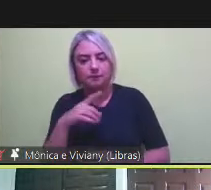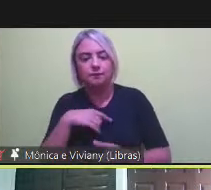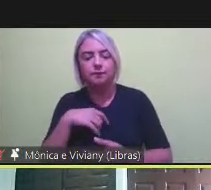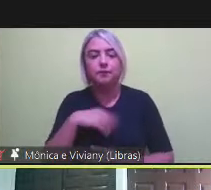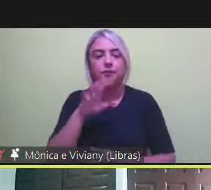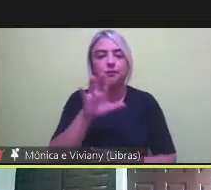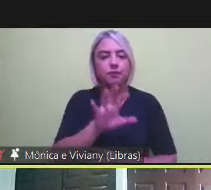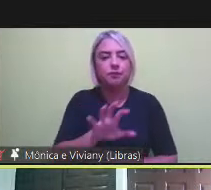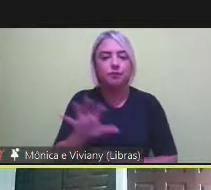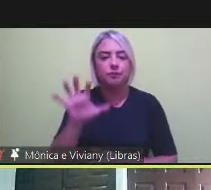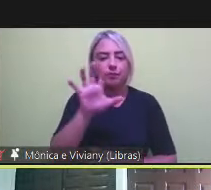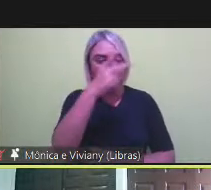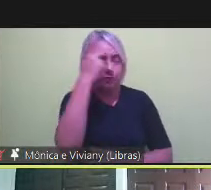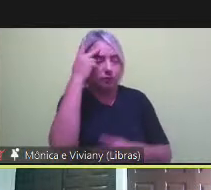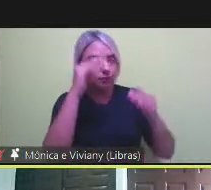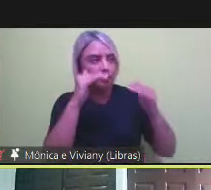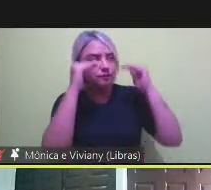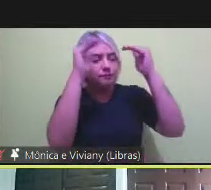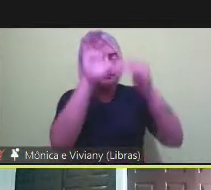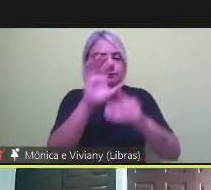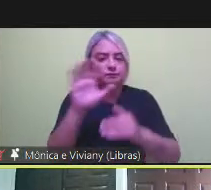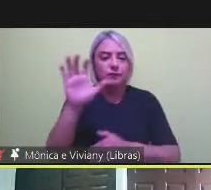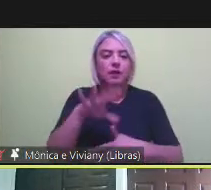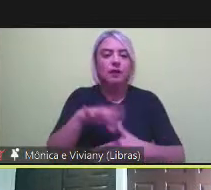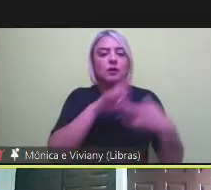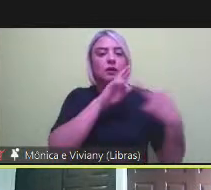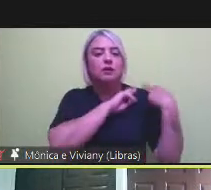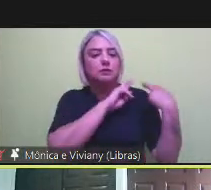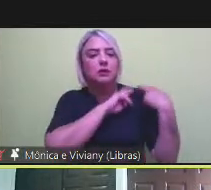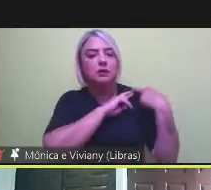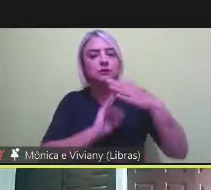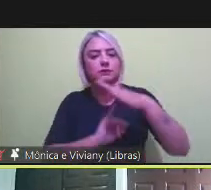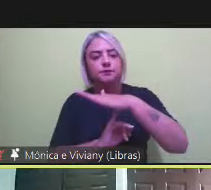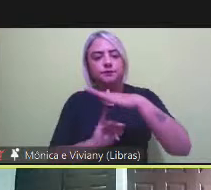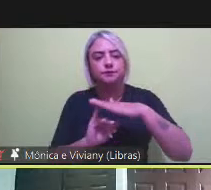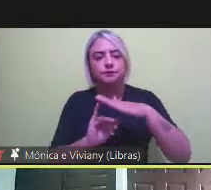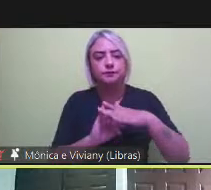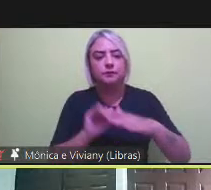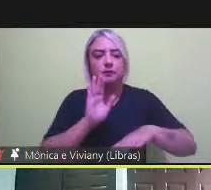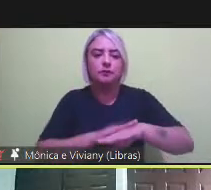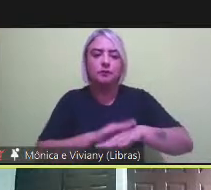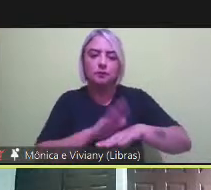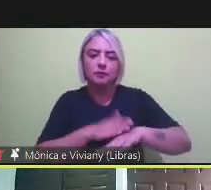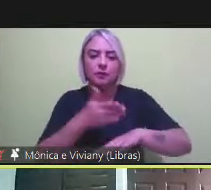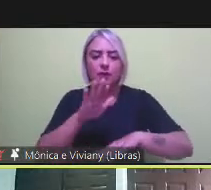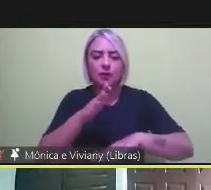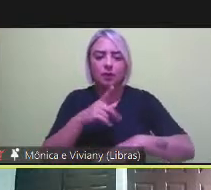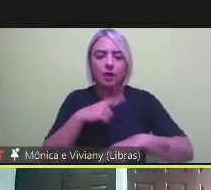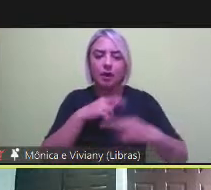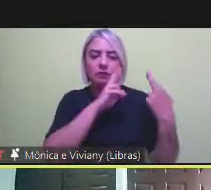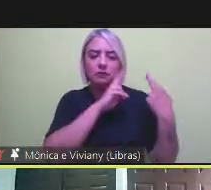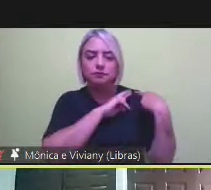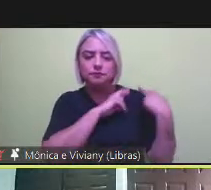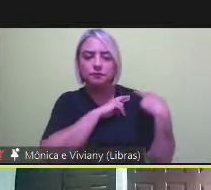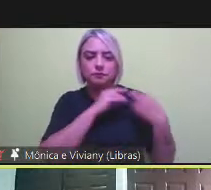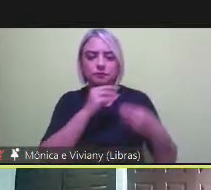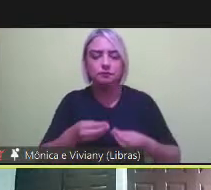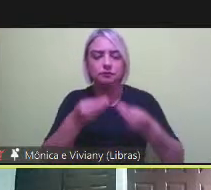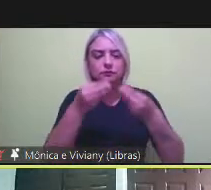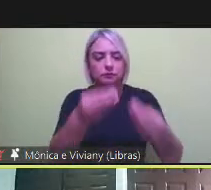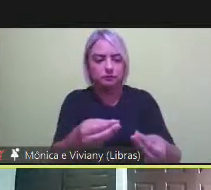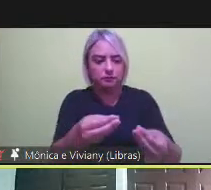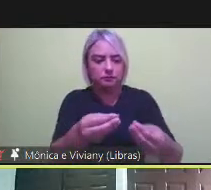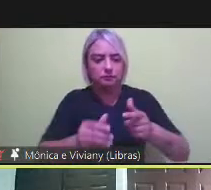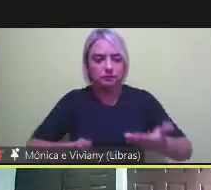semi-autonomous bodies, and they are responsible for the delivery of services. There is